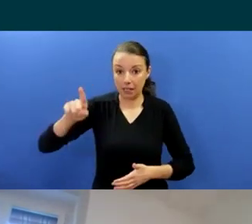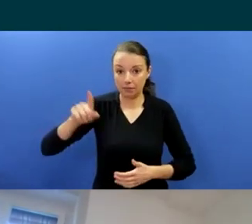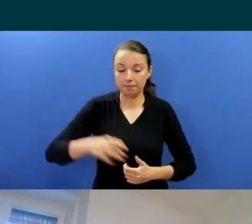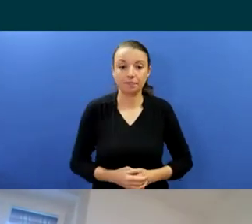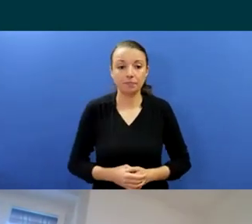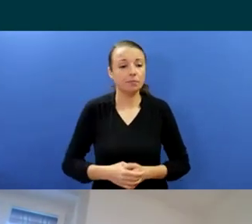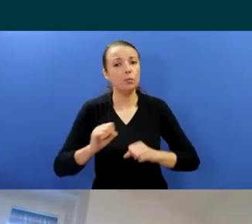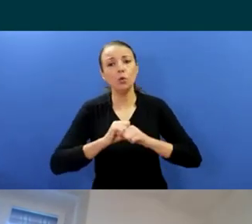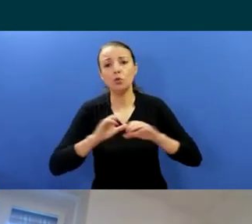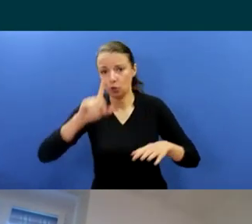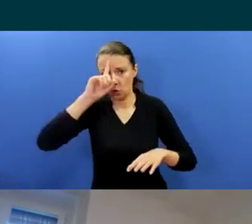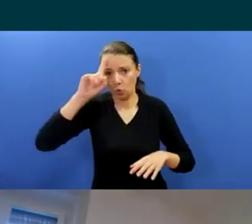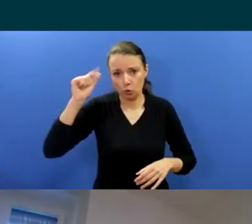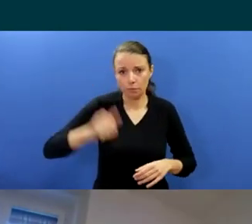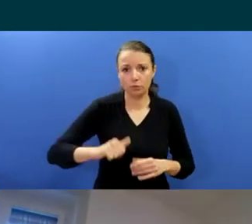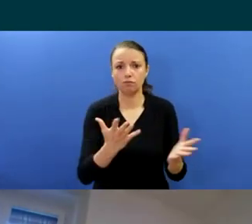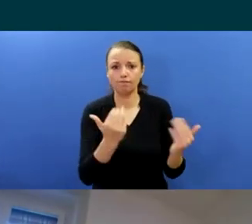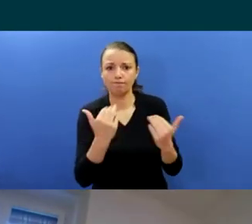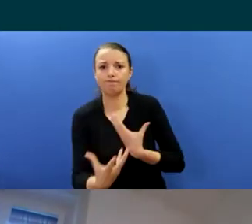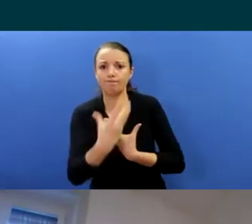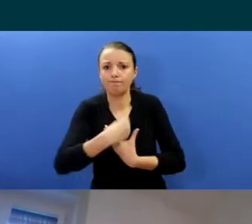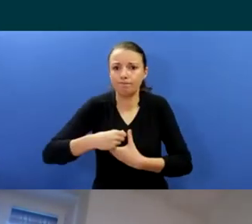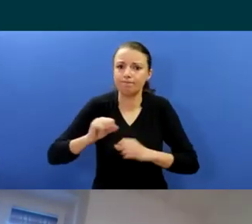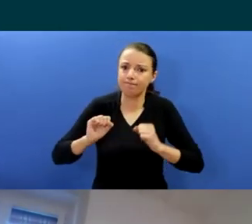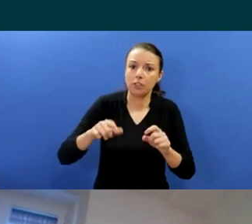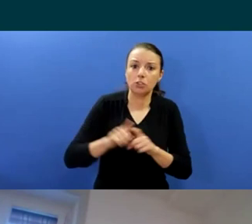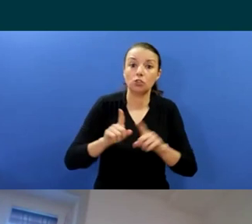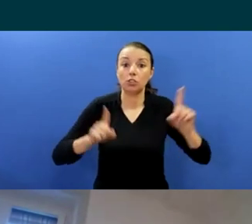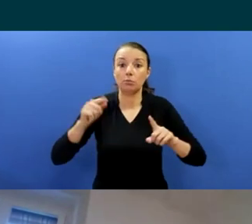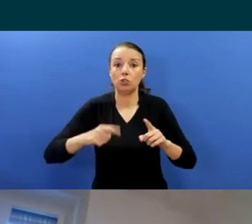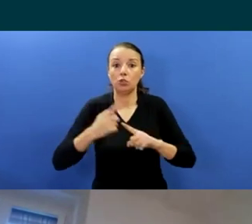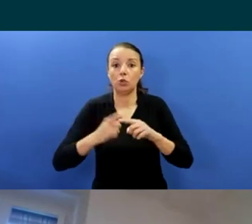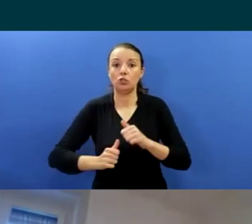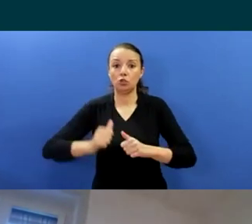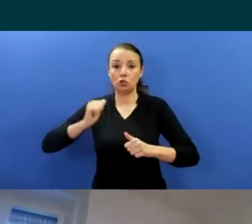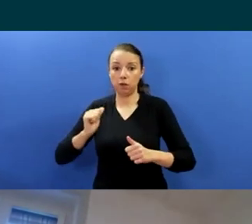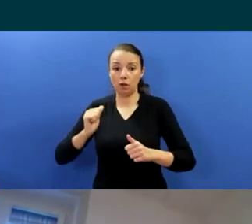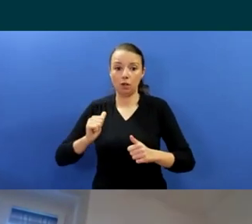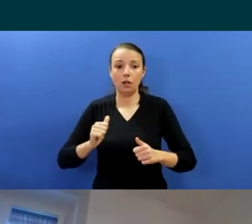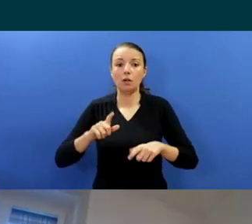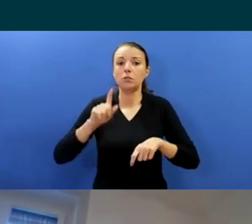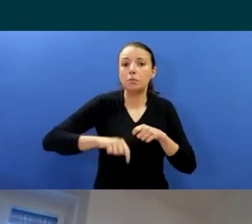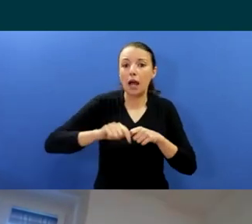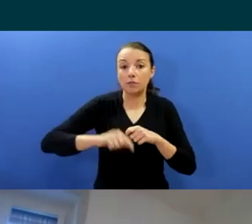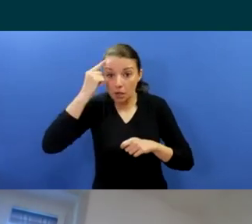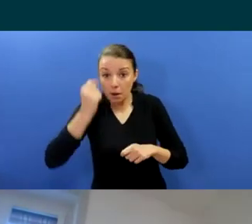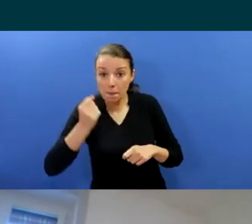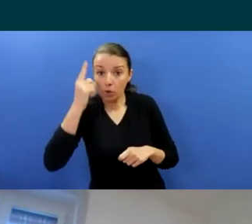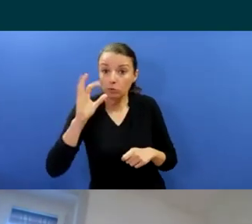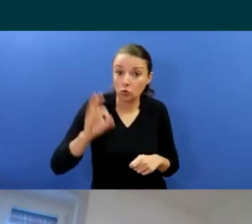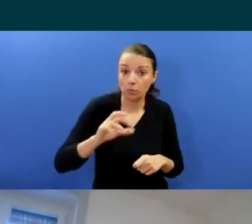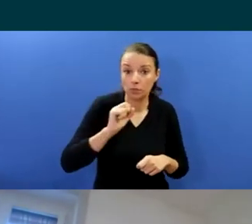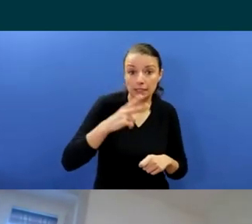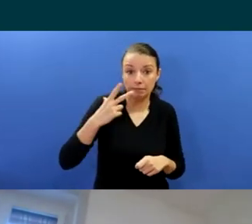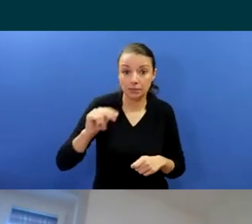made a step back in order to just accompany the idea, to give support, and especially also